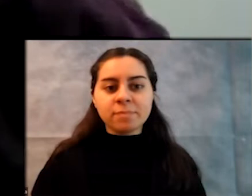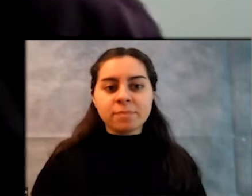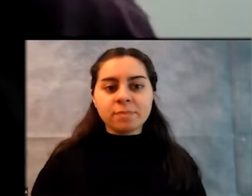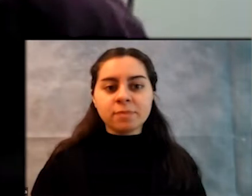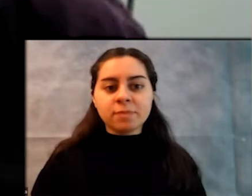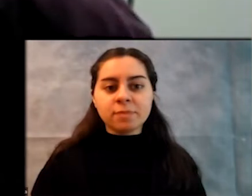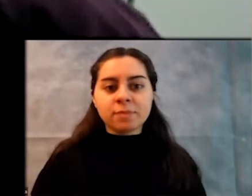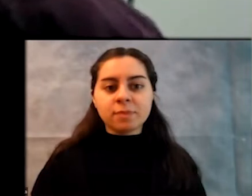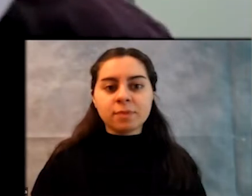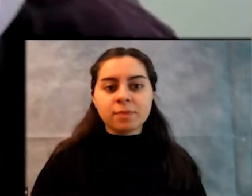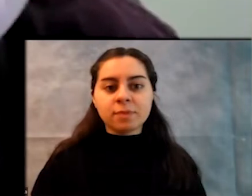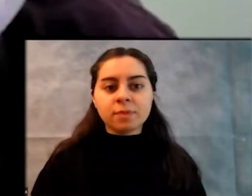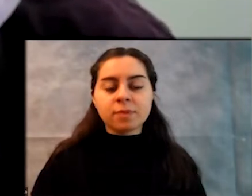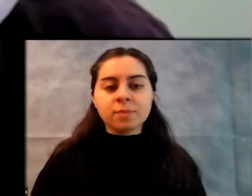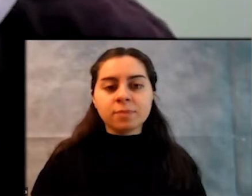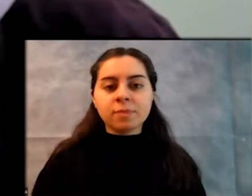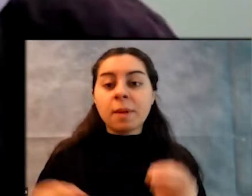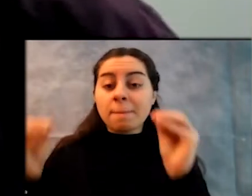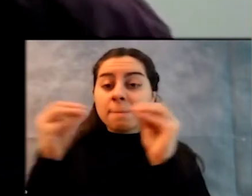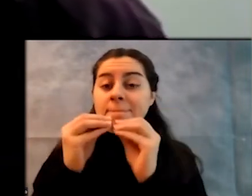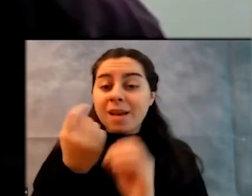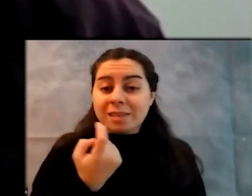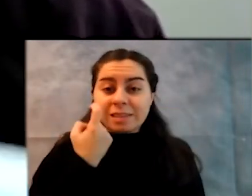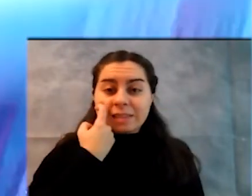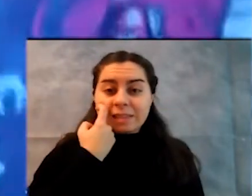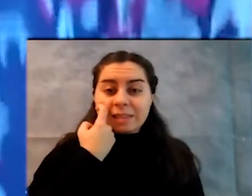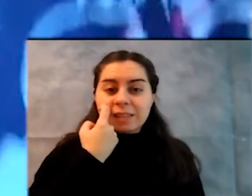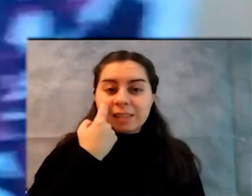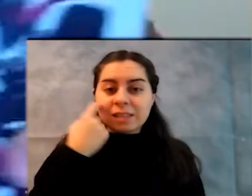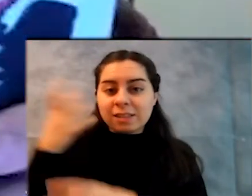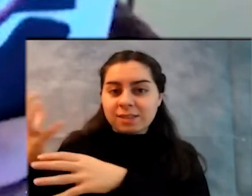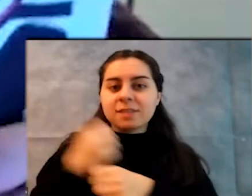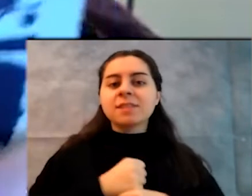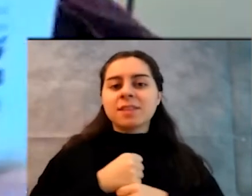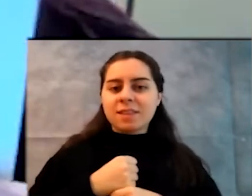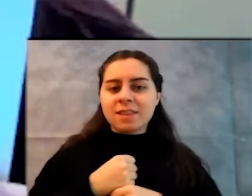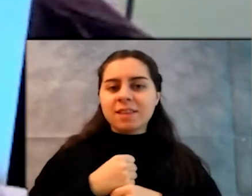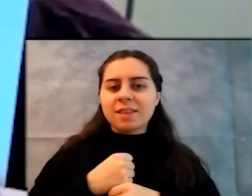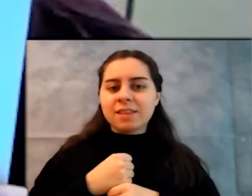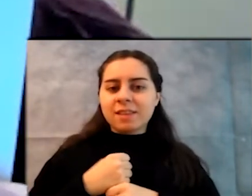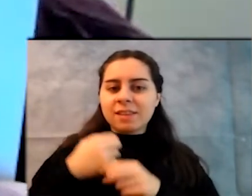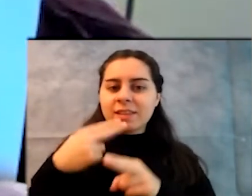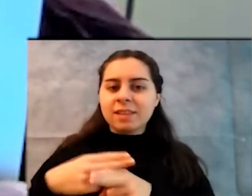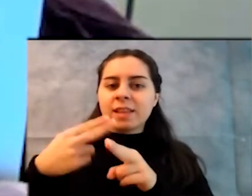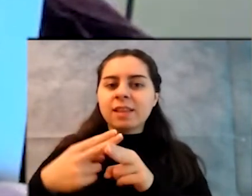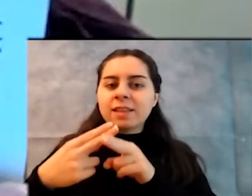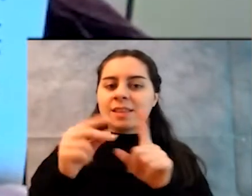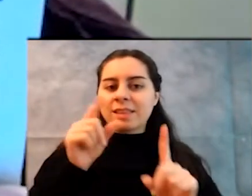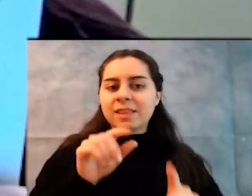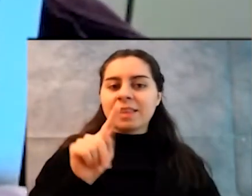Okay, here's the most recent book I received, and this is called The